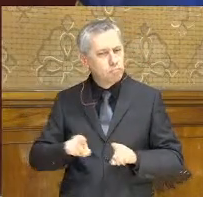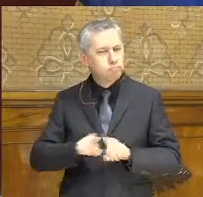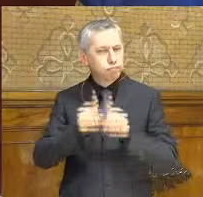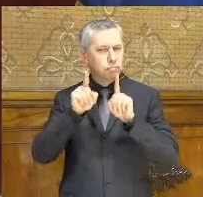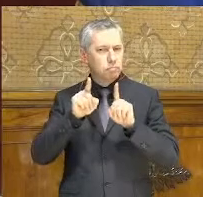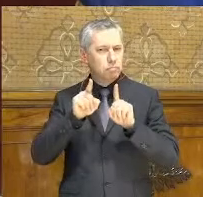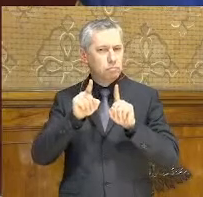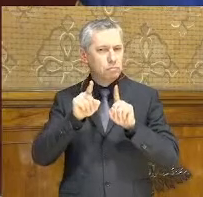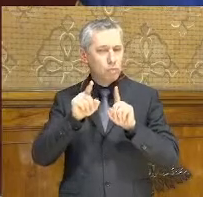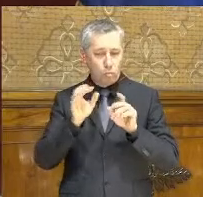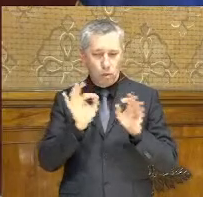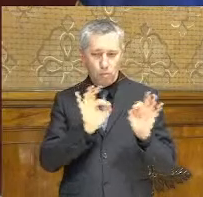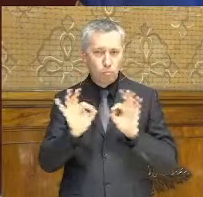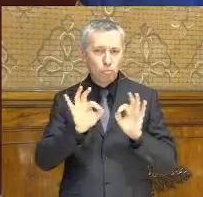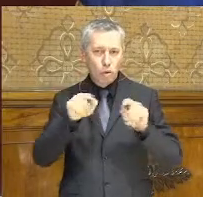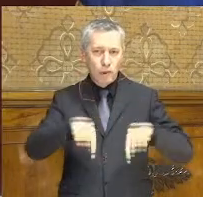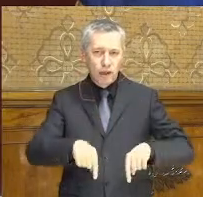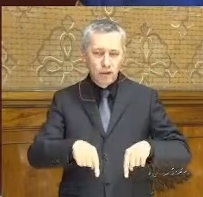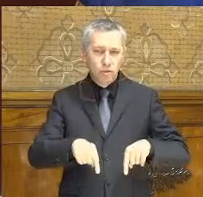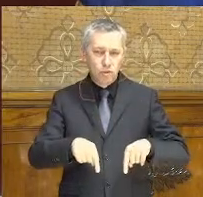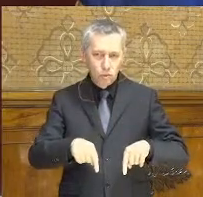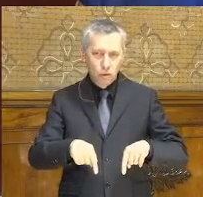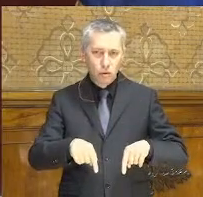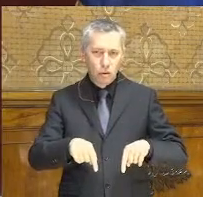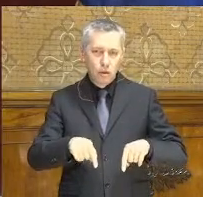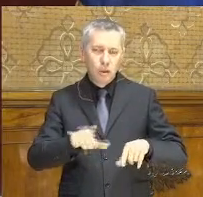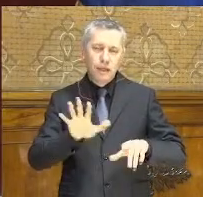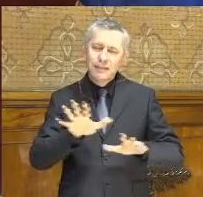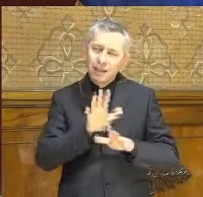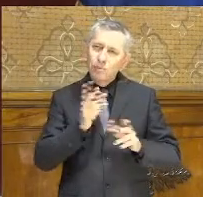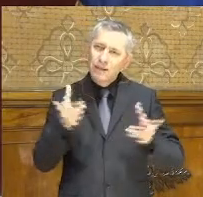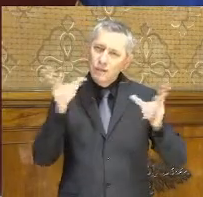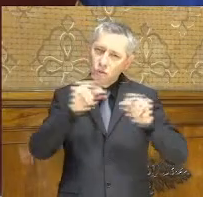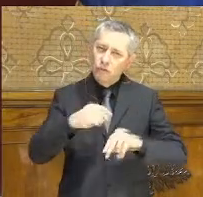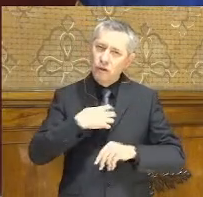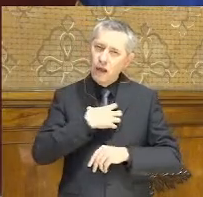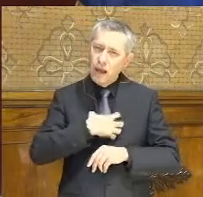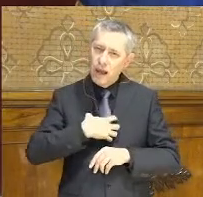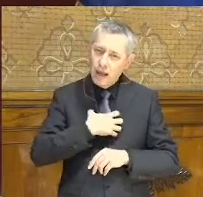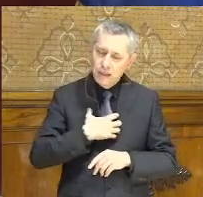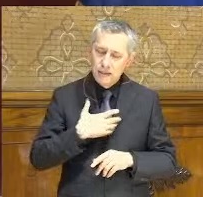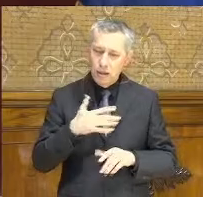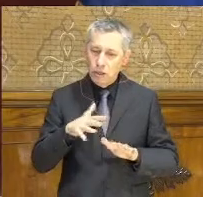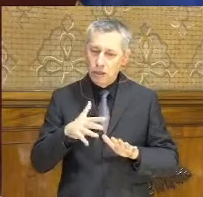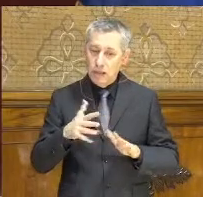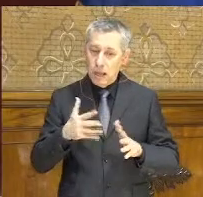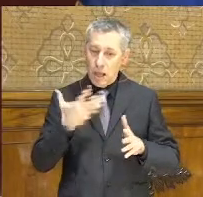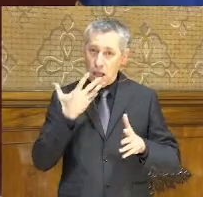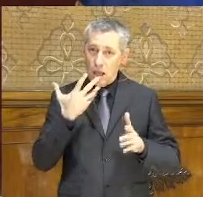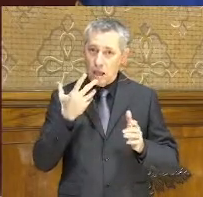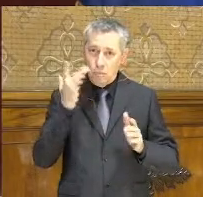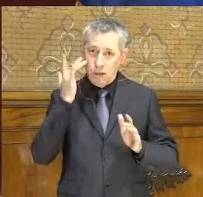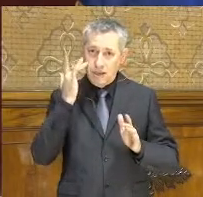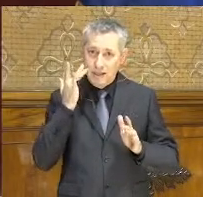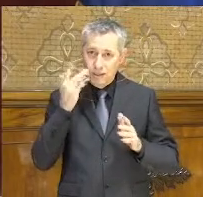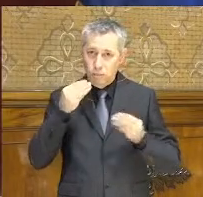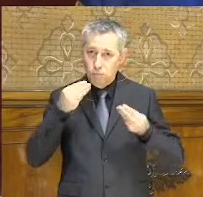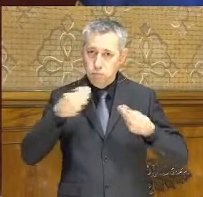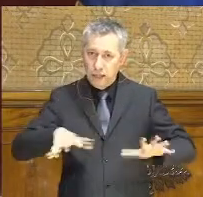history, shrouded by repeated anxiety of a precarious loss of freedom in the